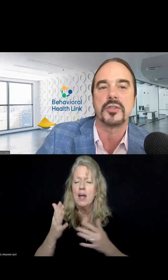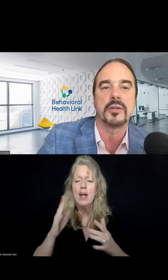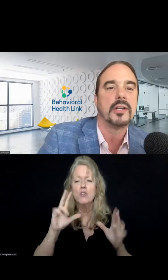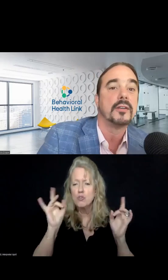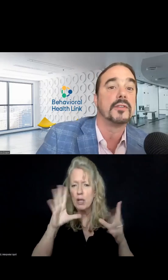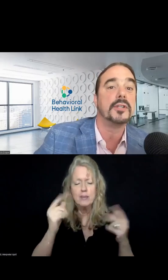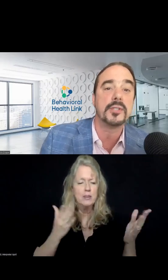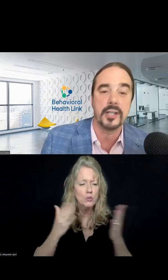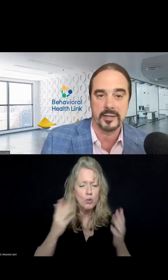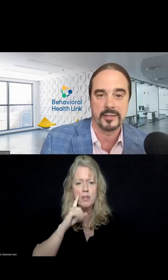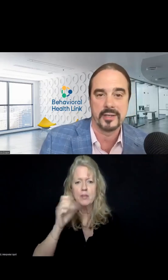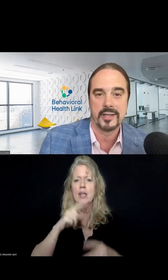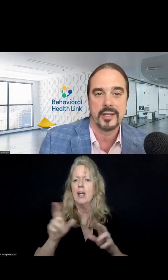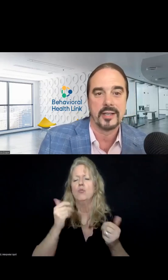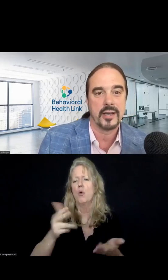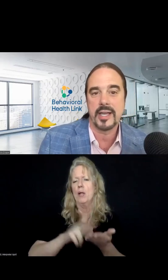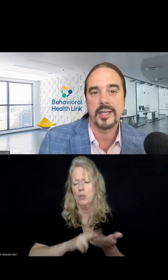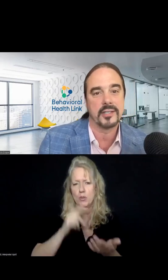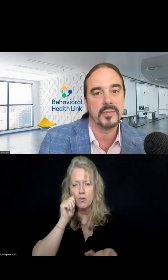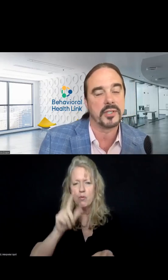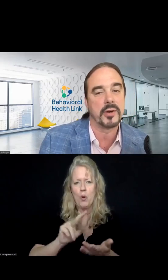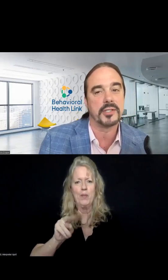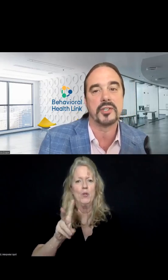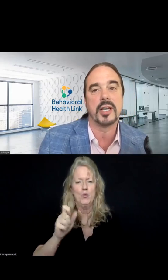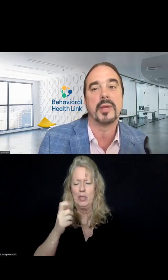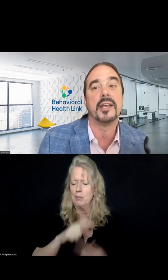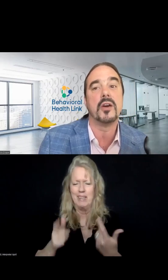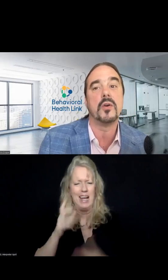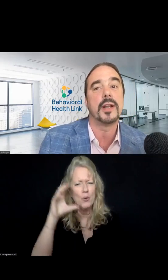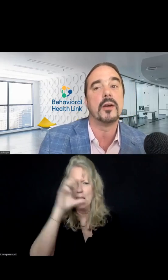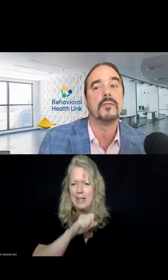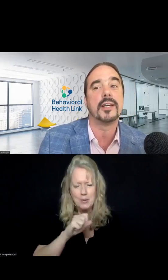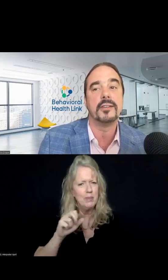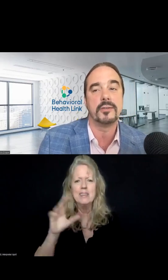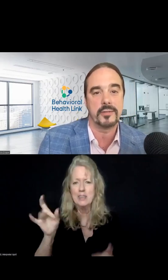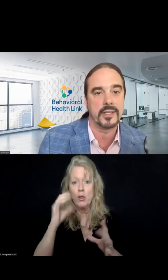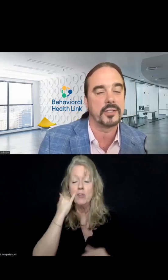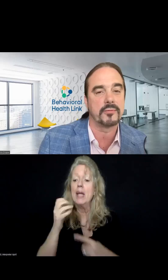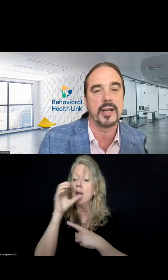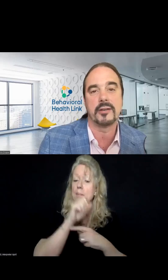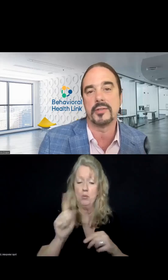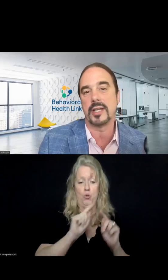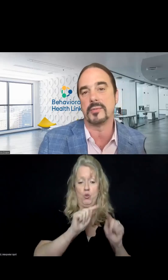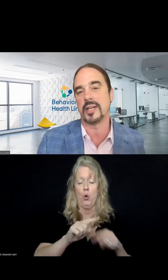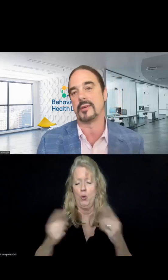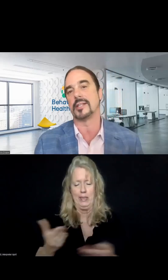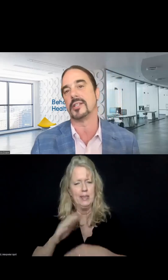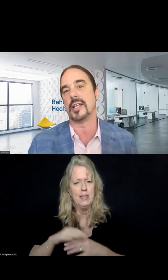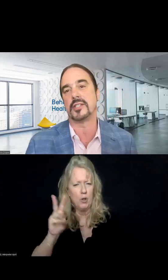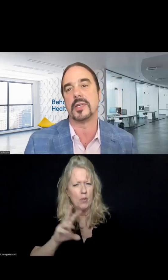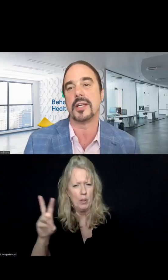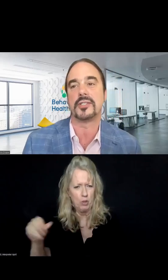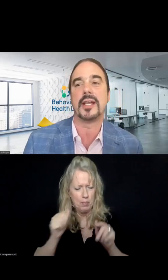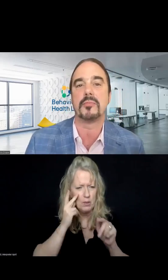as register for the newsletter. Now, I hate to miss a Crisis Jam, but I know where to go if I do, and that's right here on the Jam site, where I